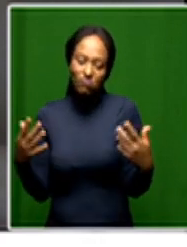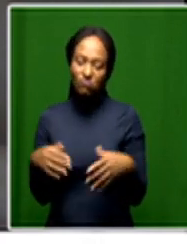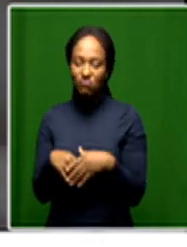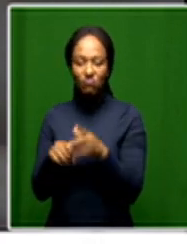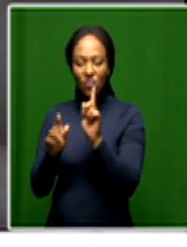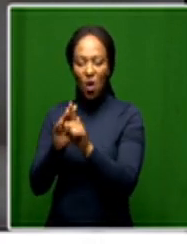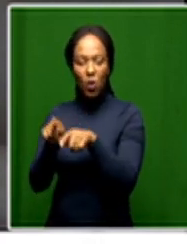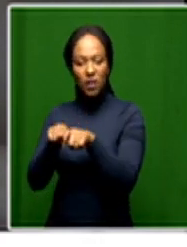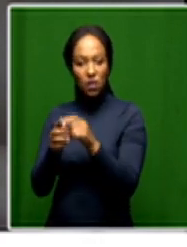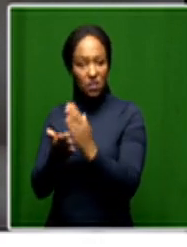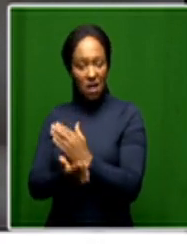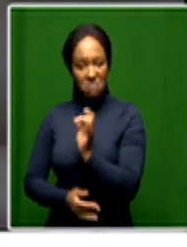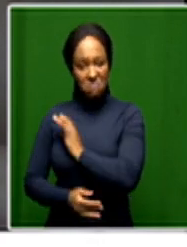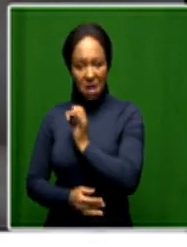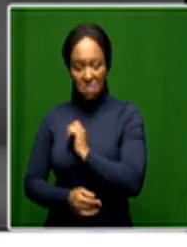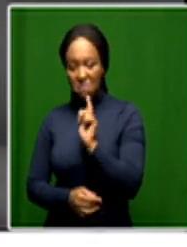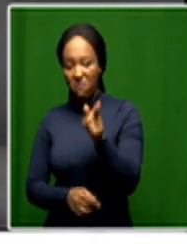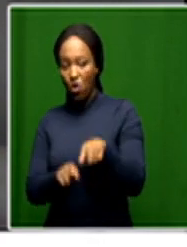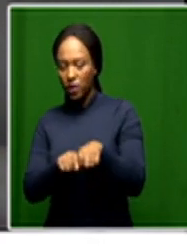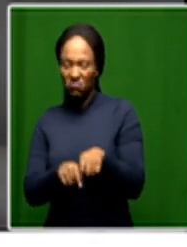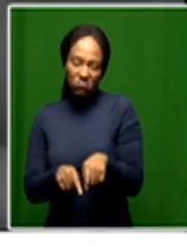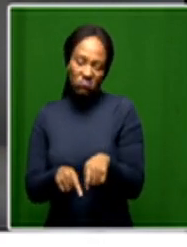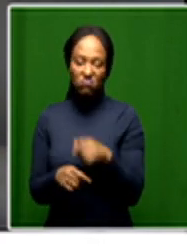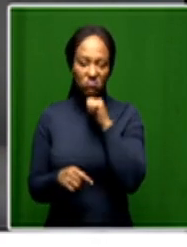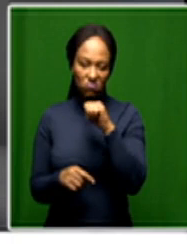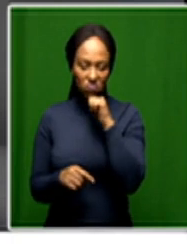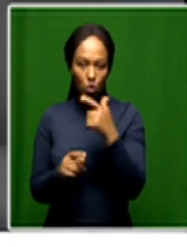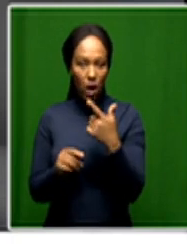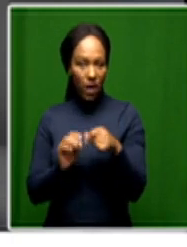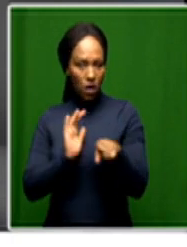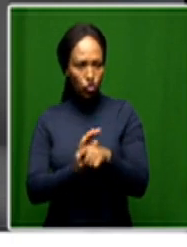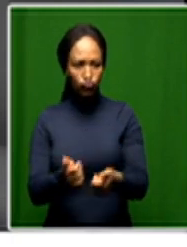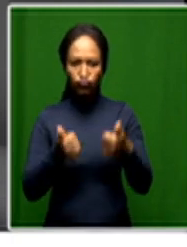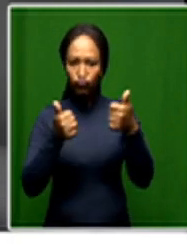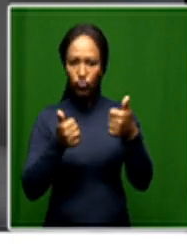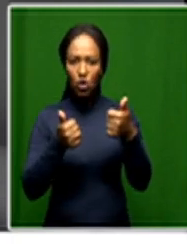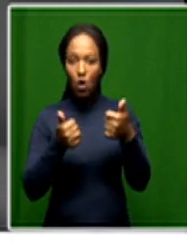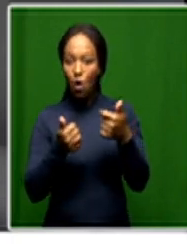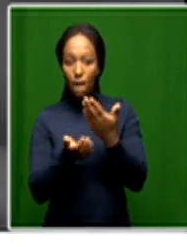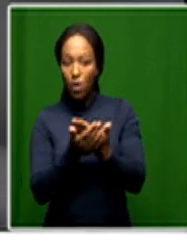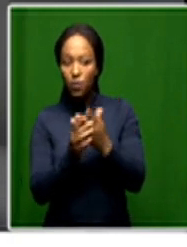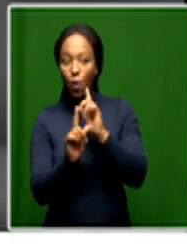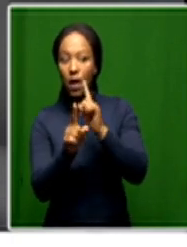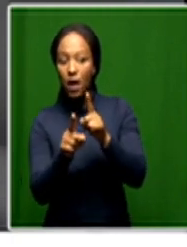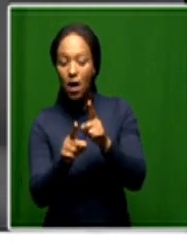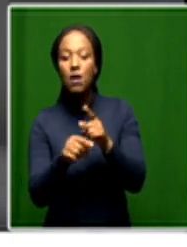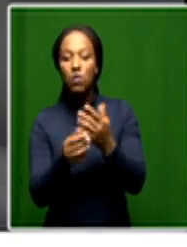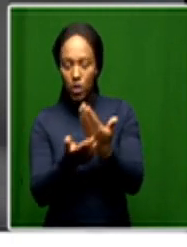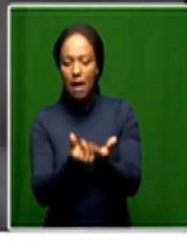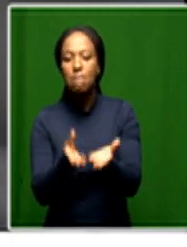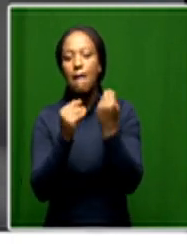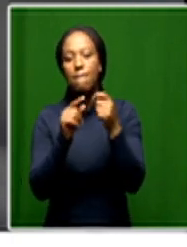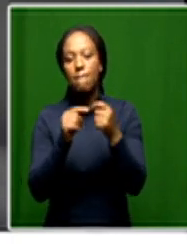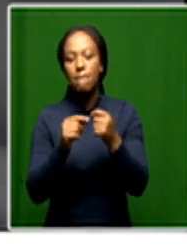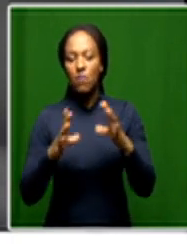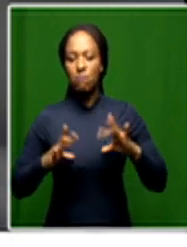even scared to go and be tested because, you know, if you were negative, you might pick it up right there while you're being tested, kind of thing. So I